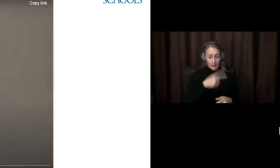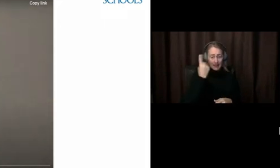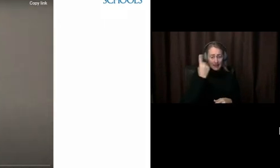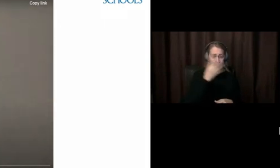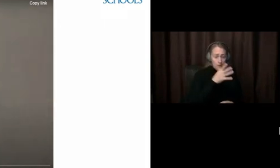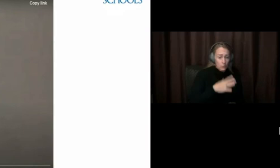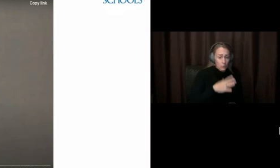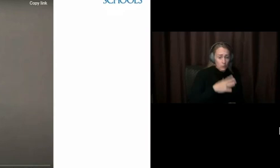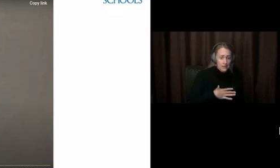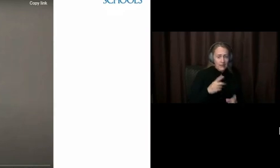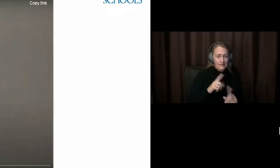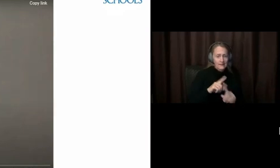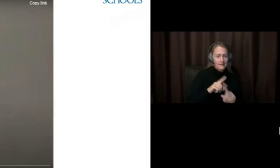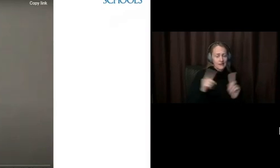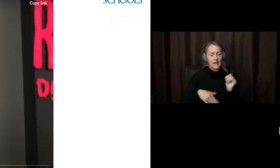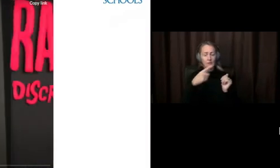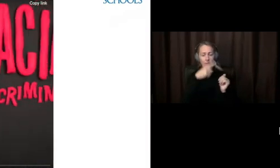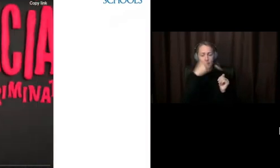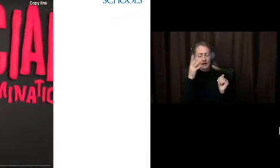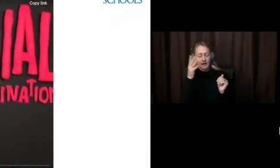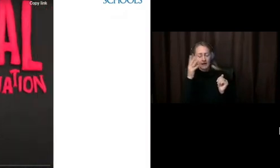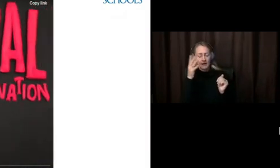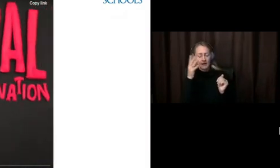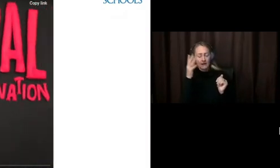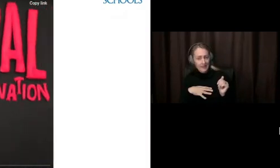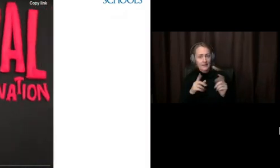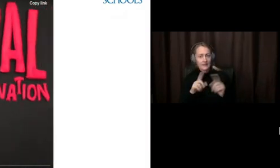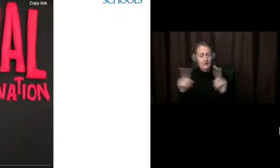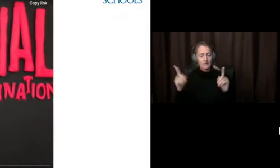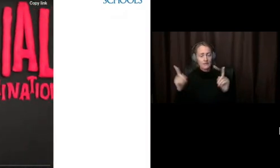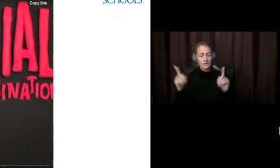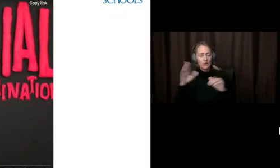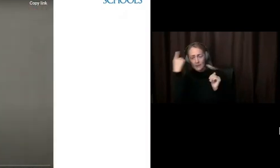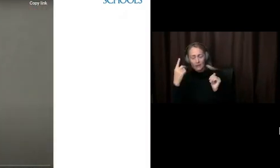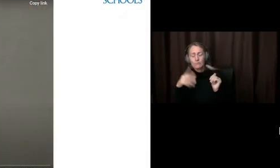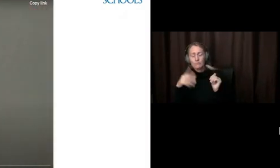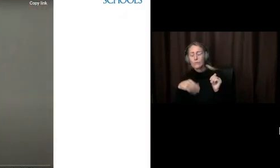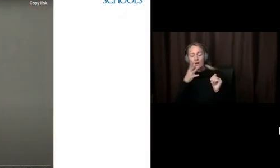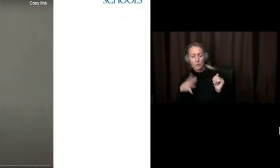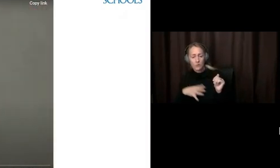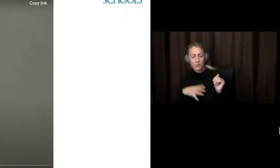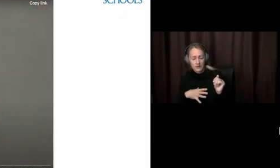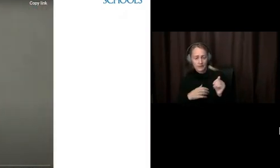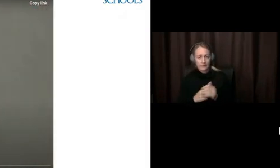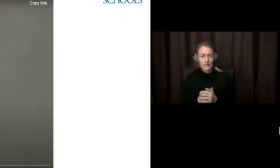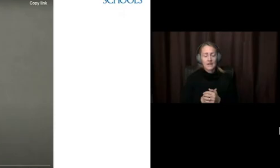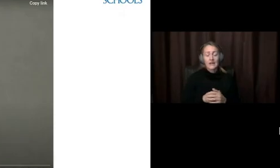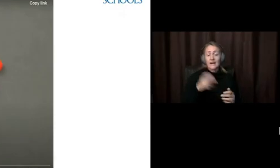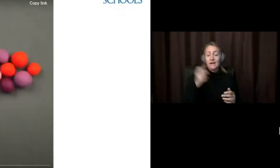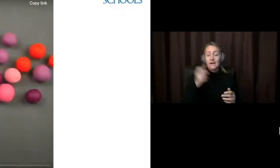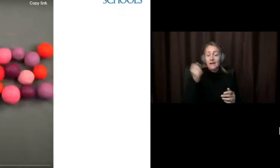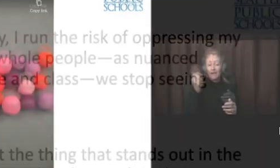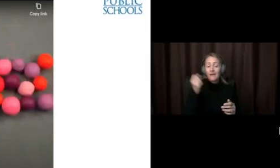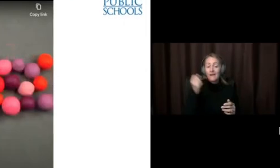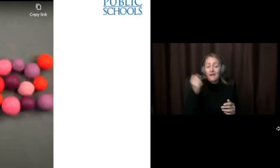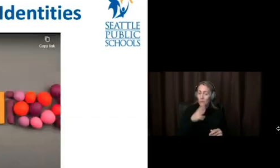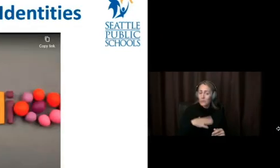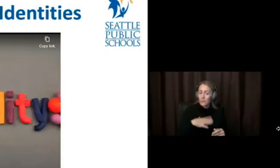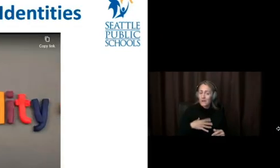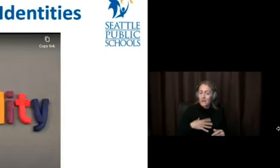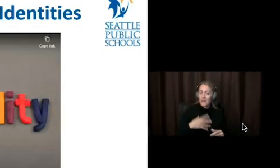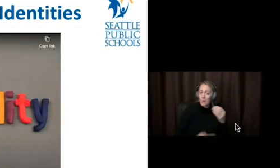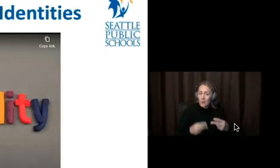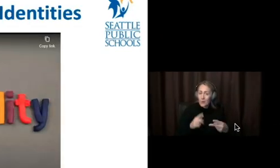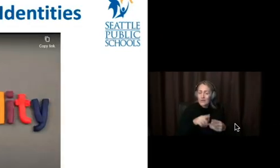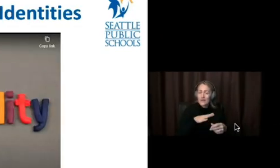Black women How? gender discrimination. Black women endure both gender discrimination and racial discrimination. Over